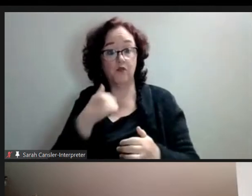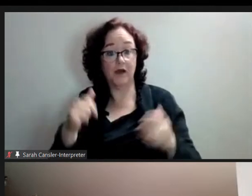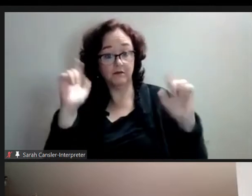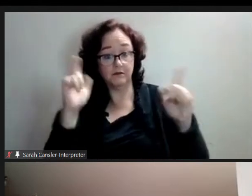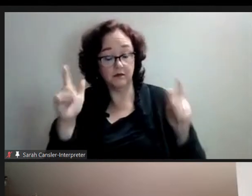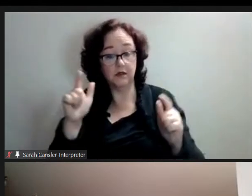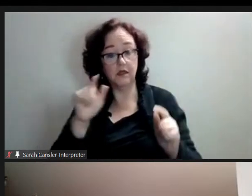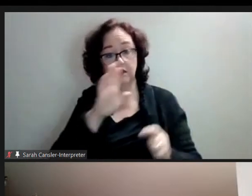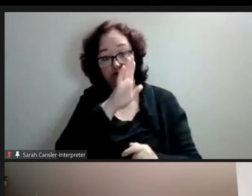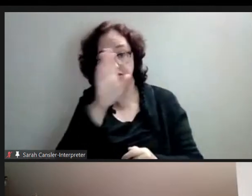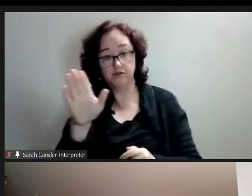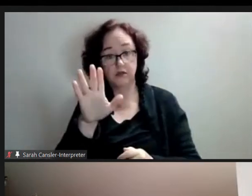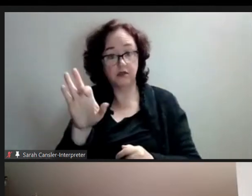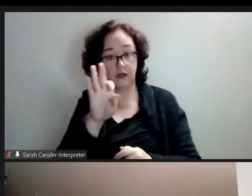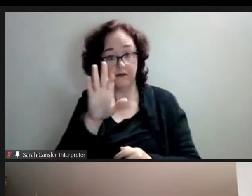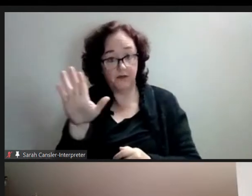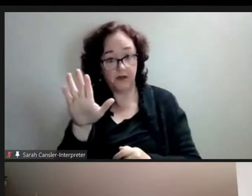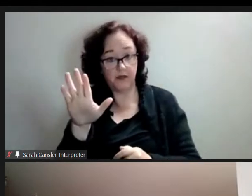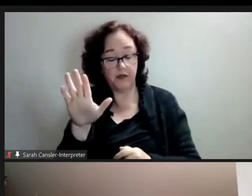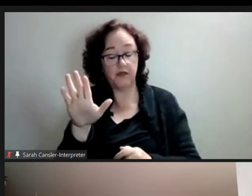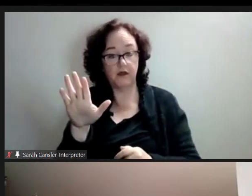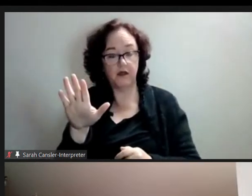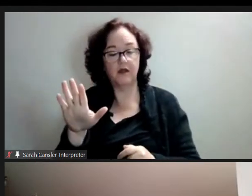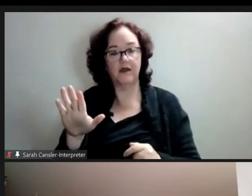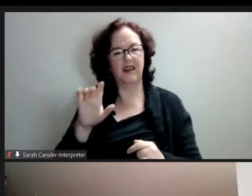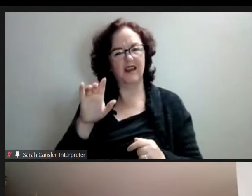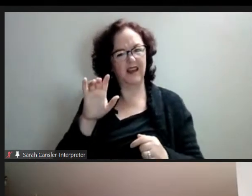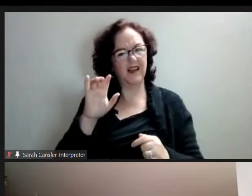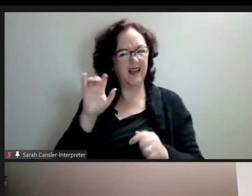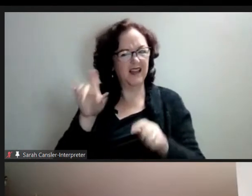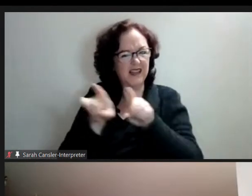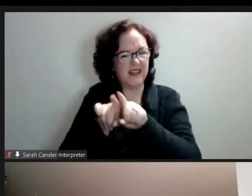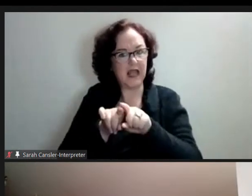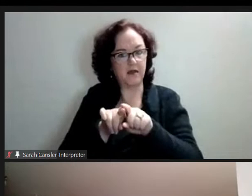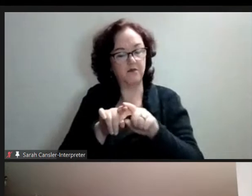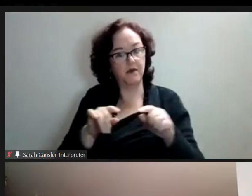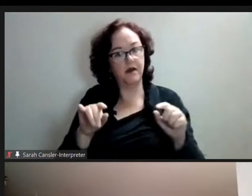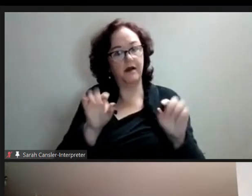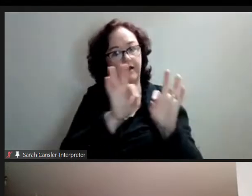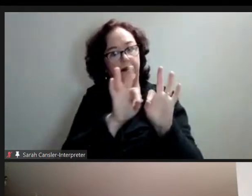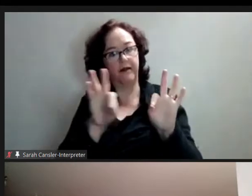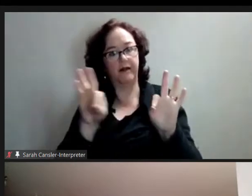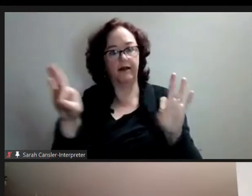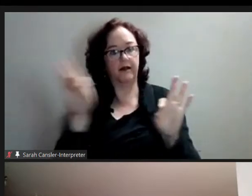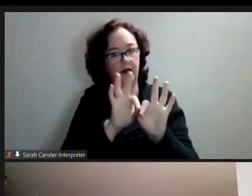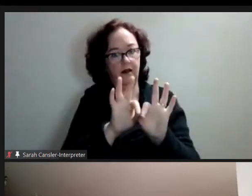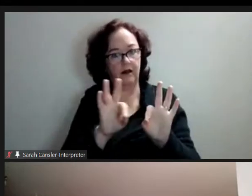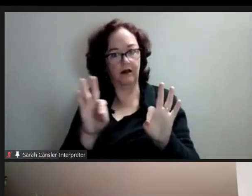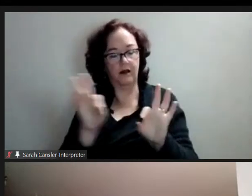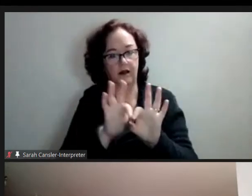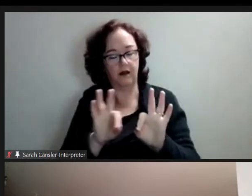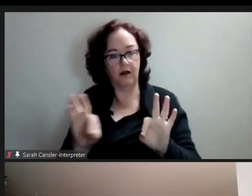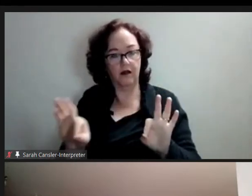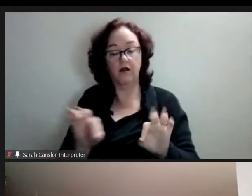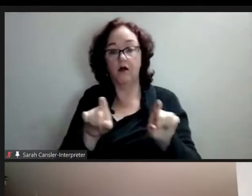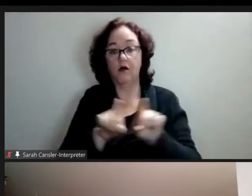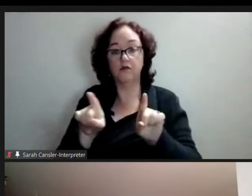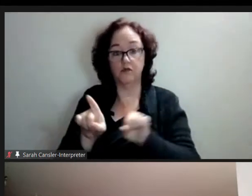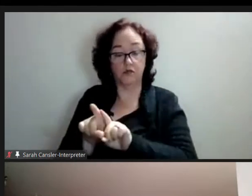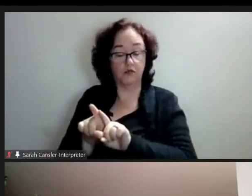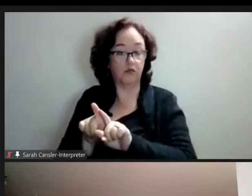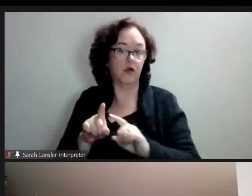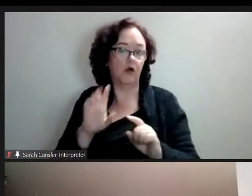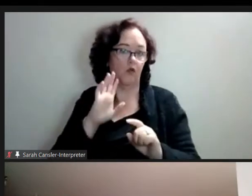95th, it's scrolling that text. Also, it tells you doors open on the left or on the